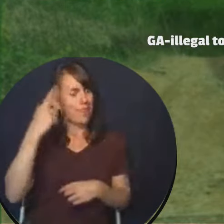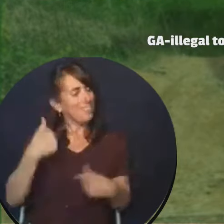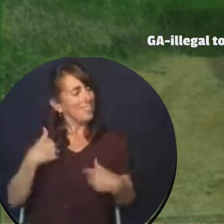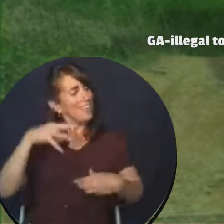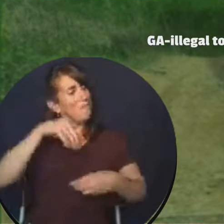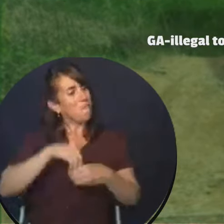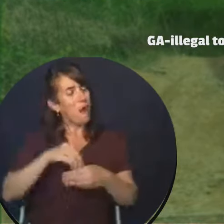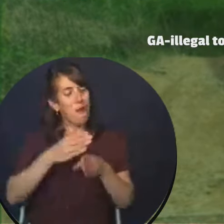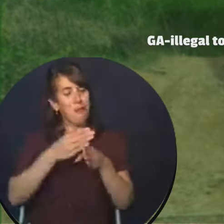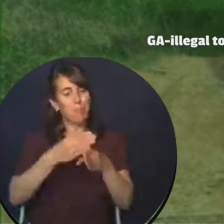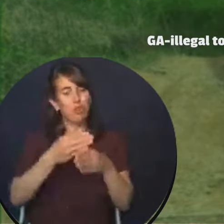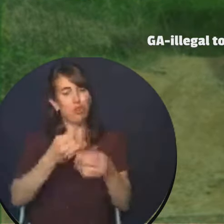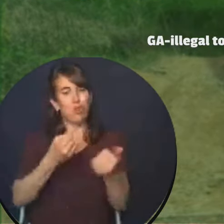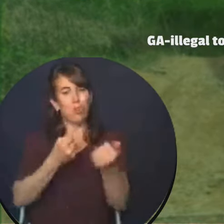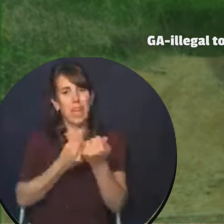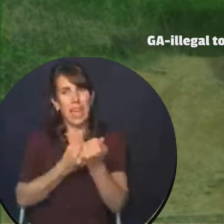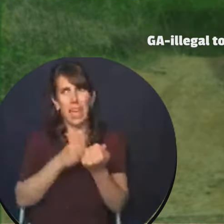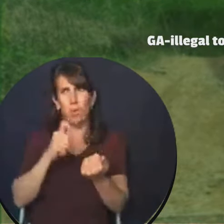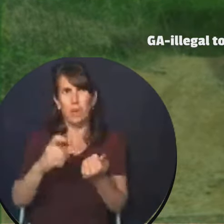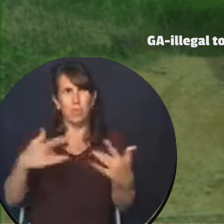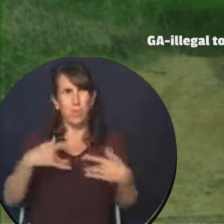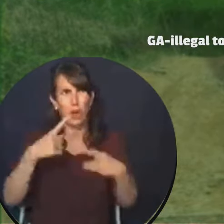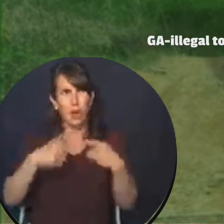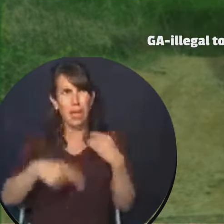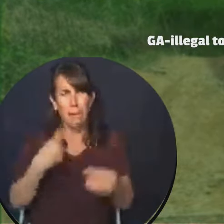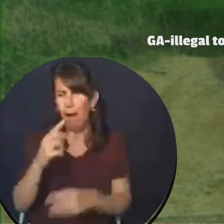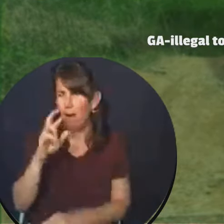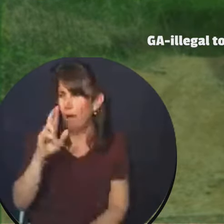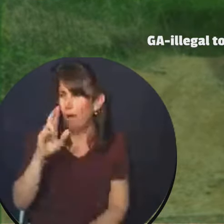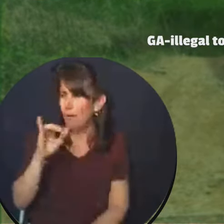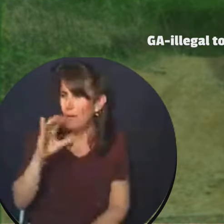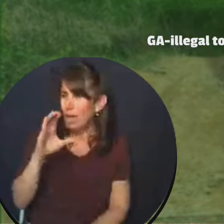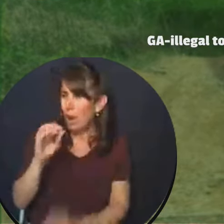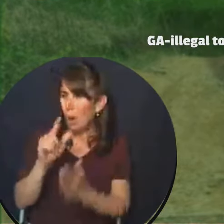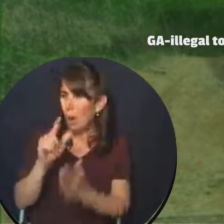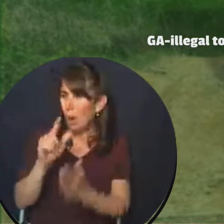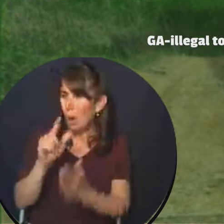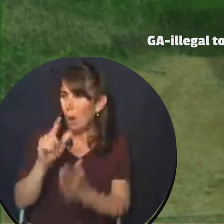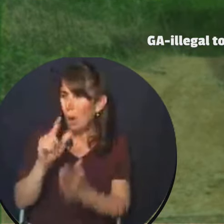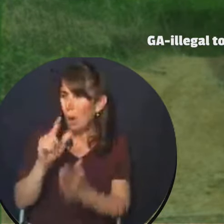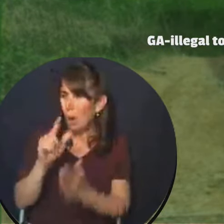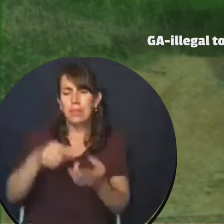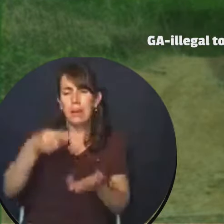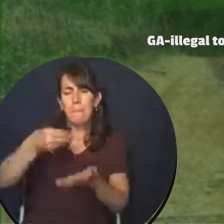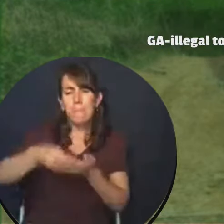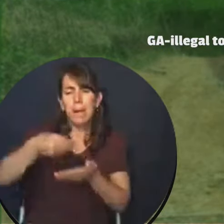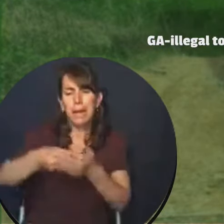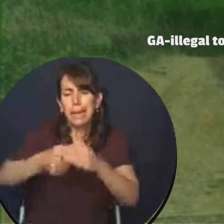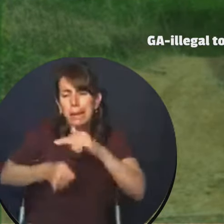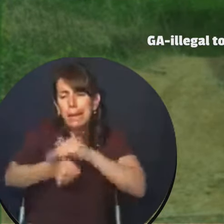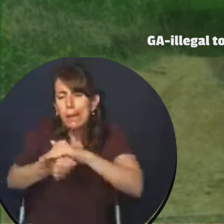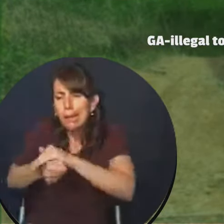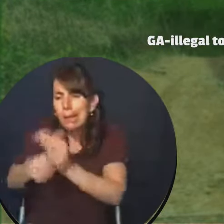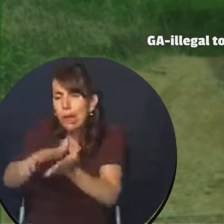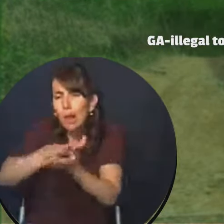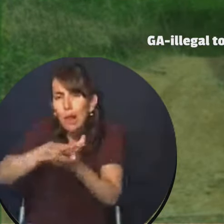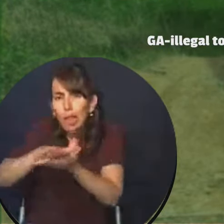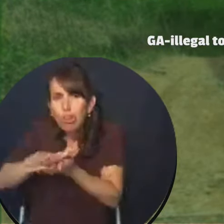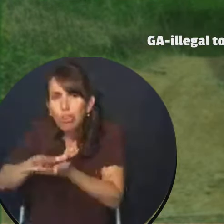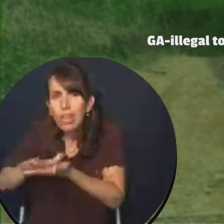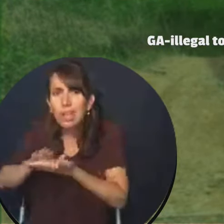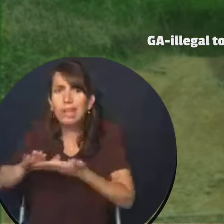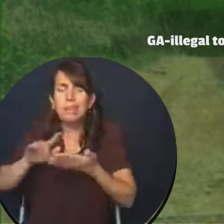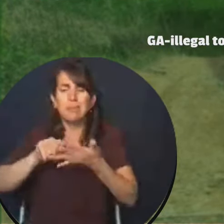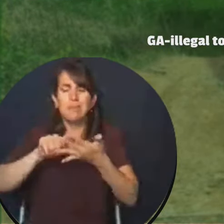charity statutes or money laundering or RICO laws. But it is an extremely chilling and effective way the